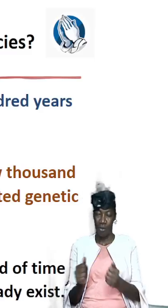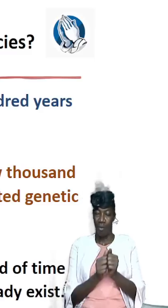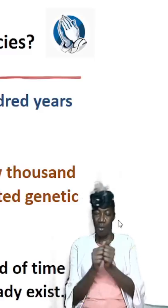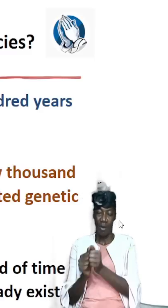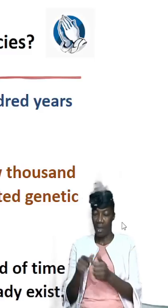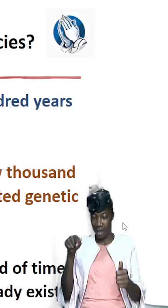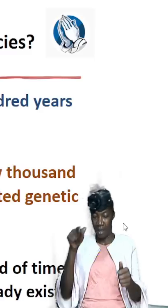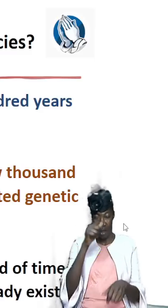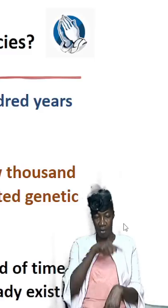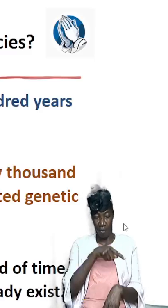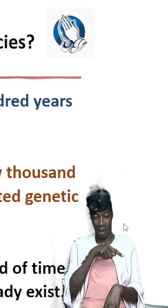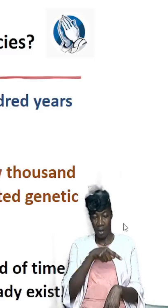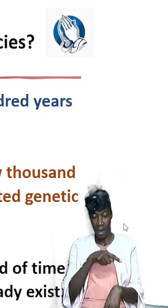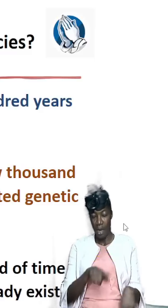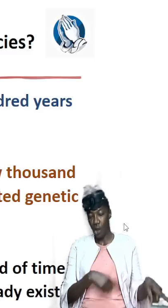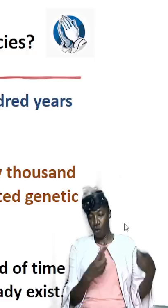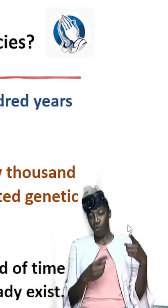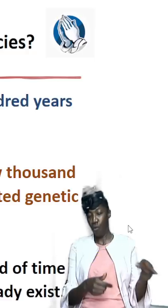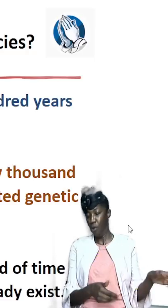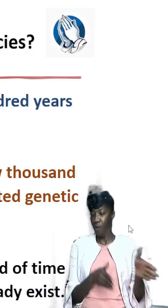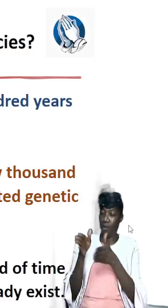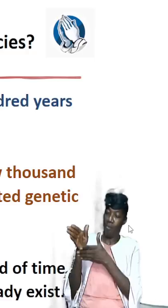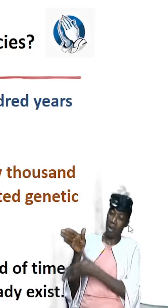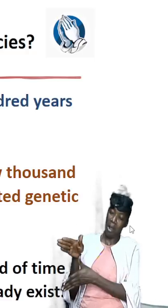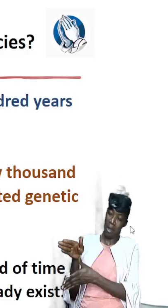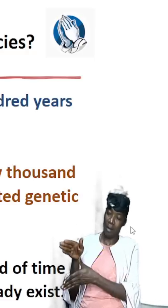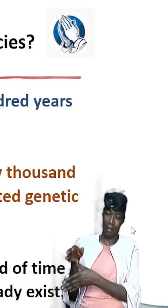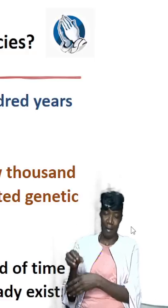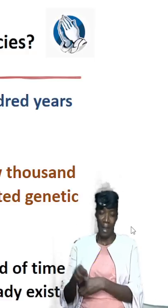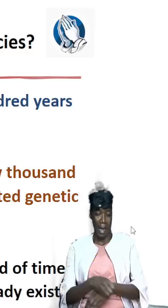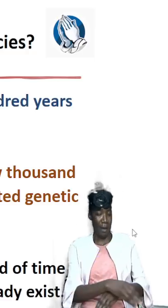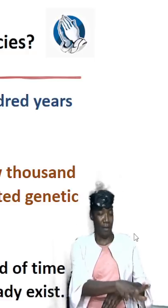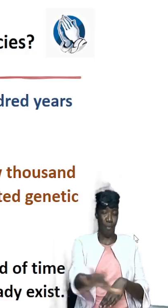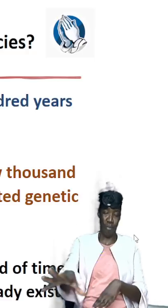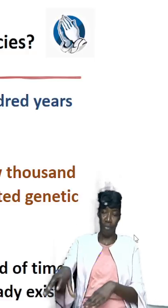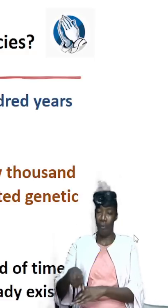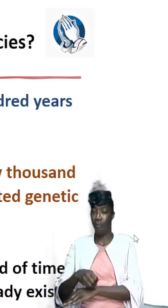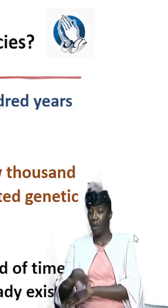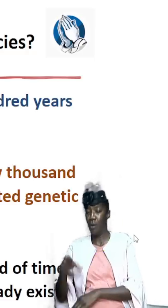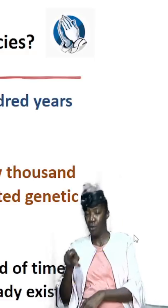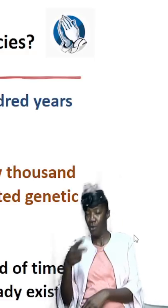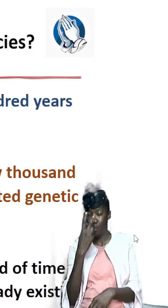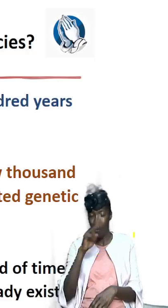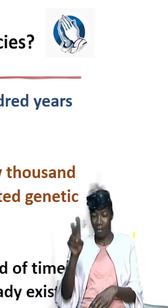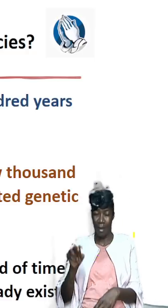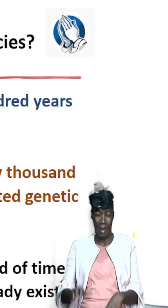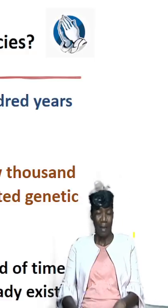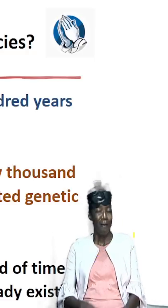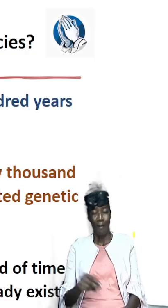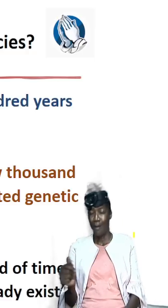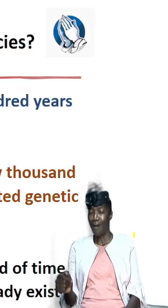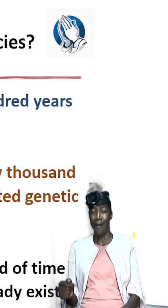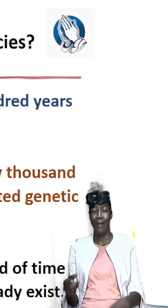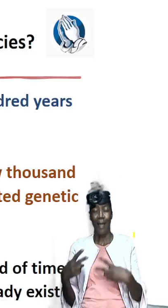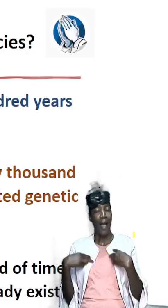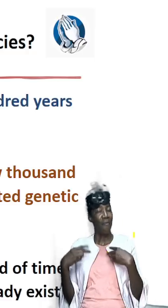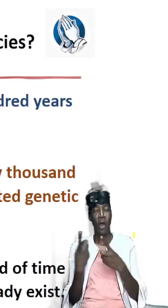then them go to a particular location and they spread out, you will see dogs looking, having different